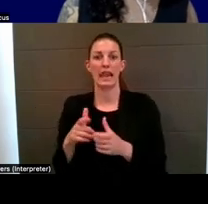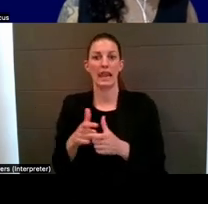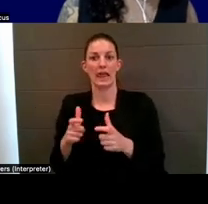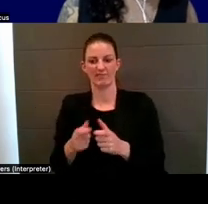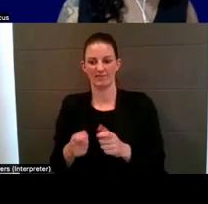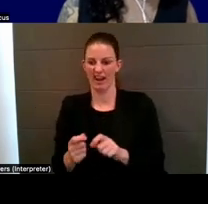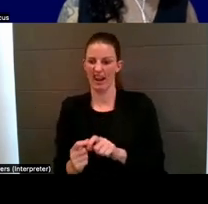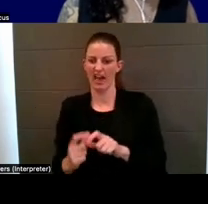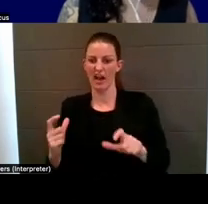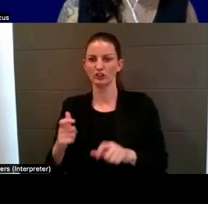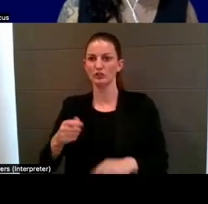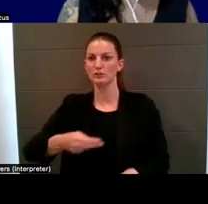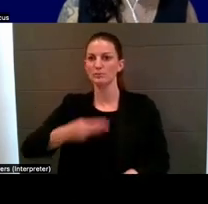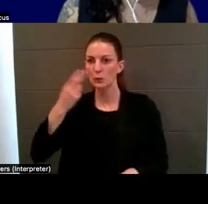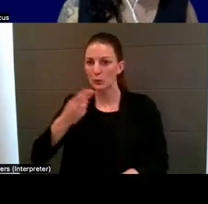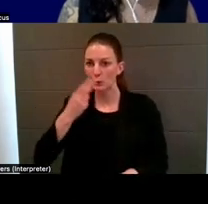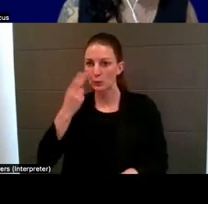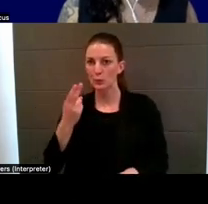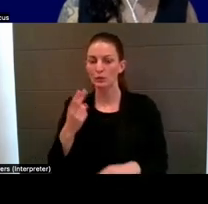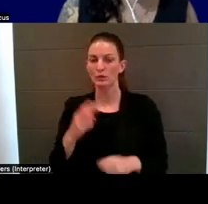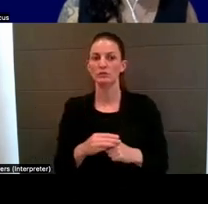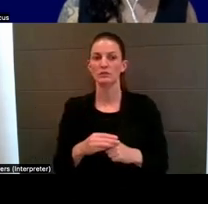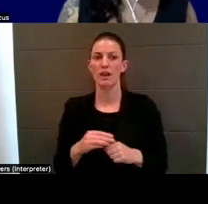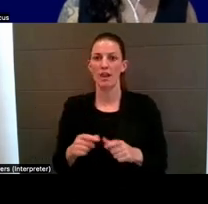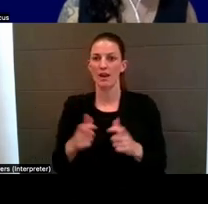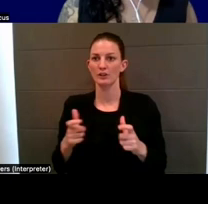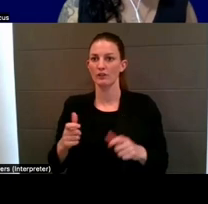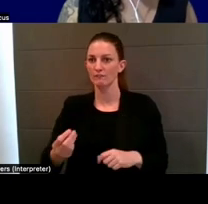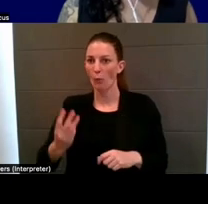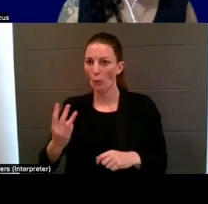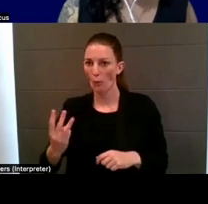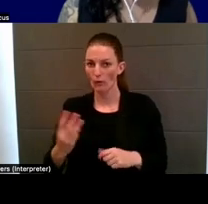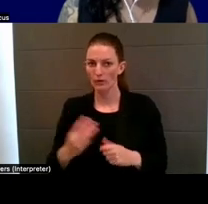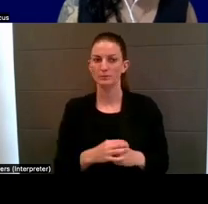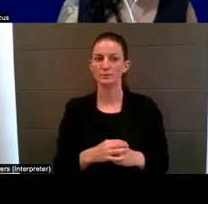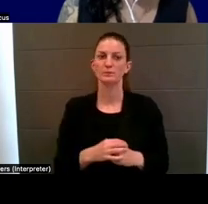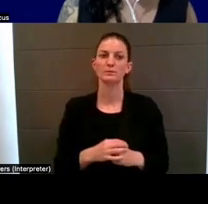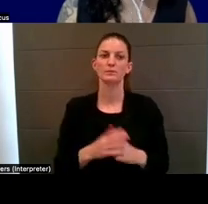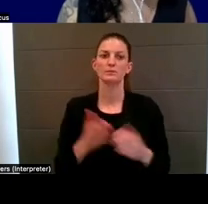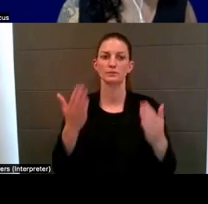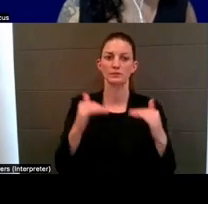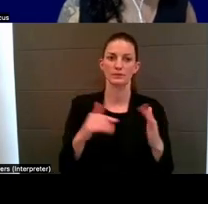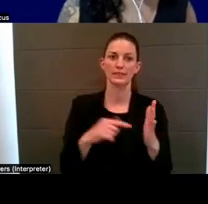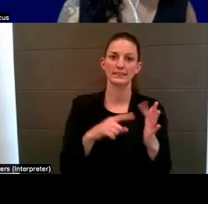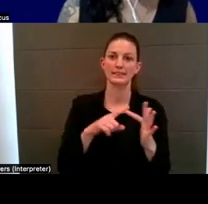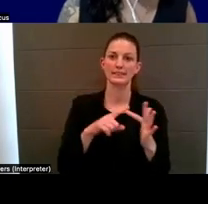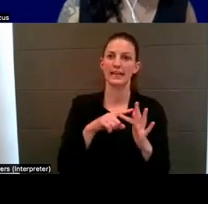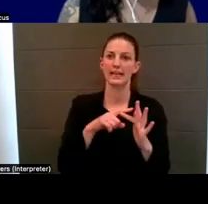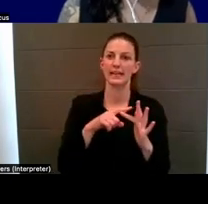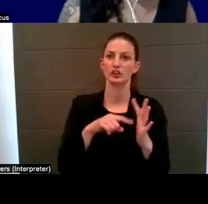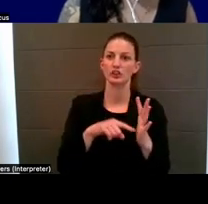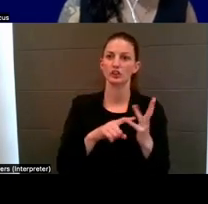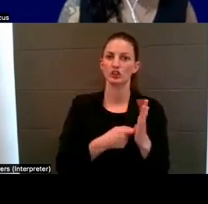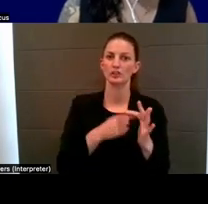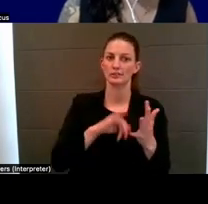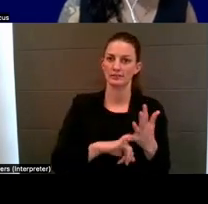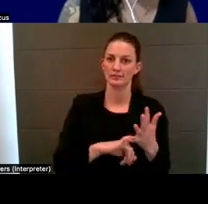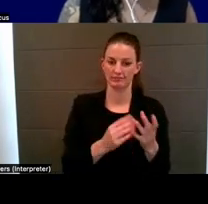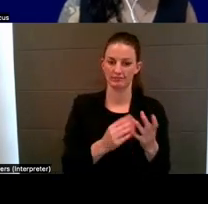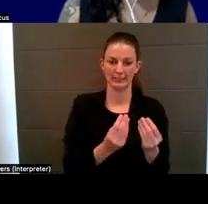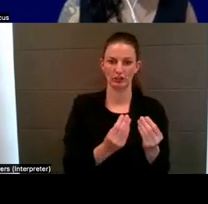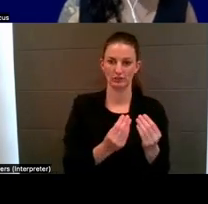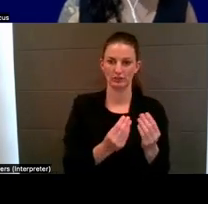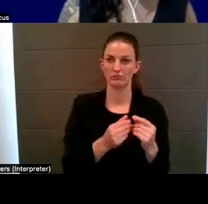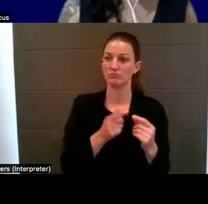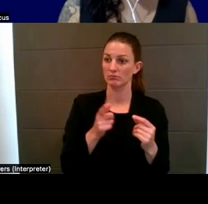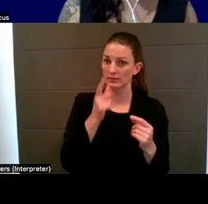Under the texture section, there was advice around what food and drink Claire was safe to manage, which for her was purees